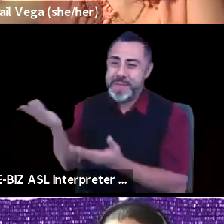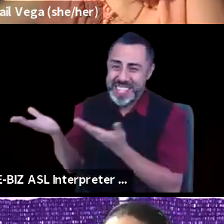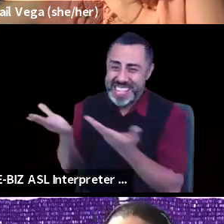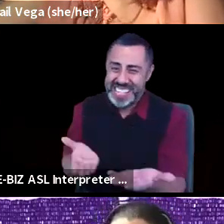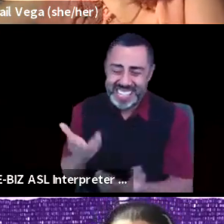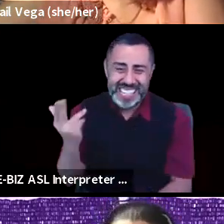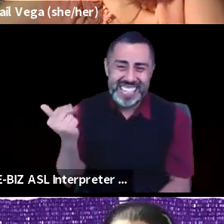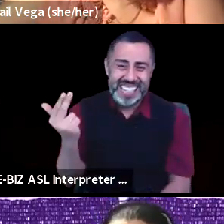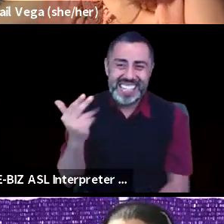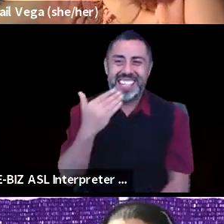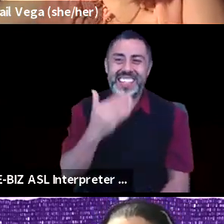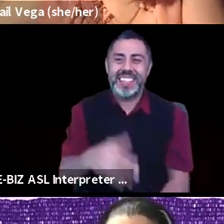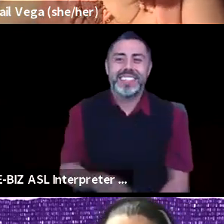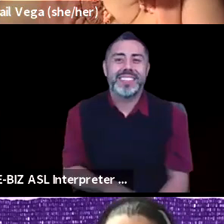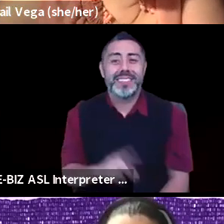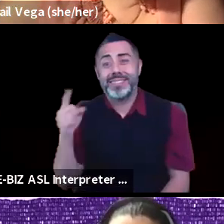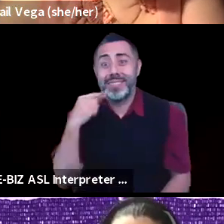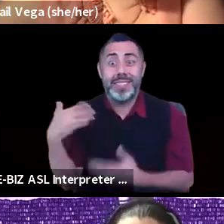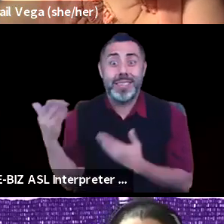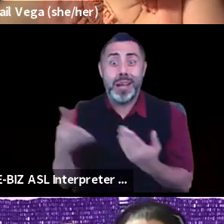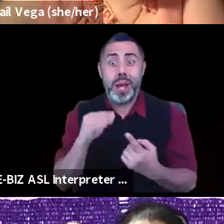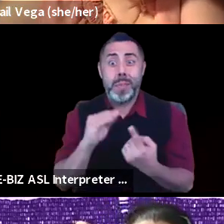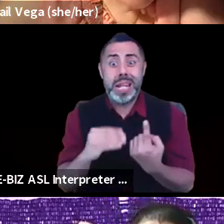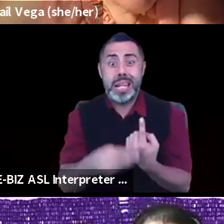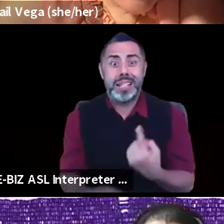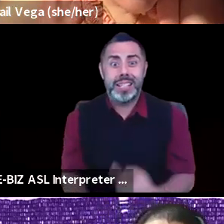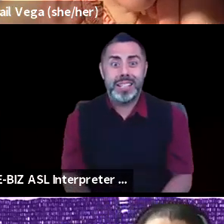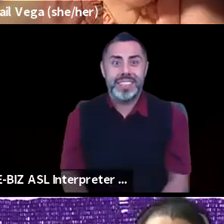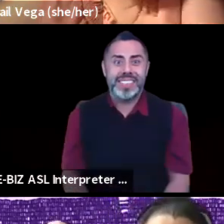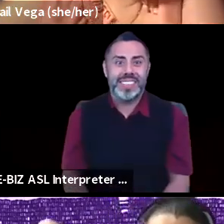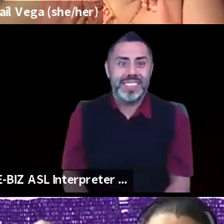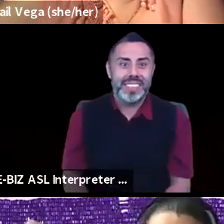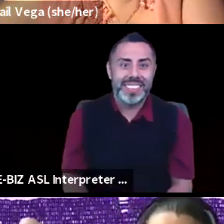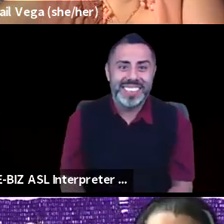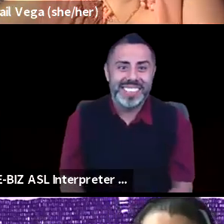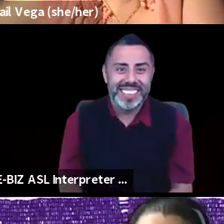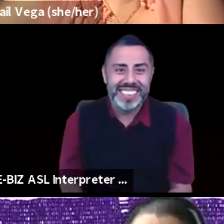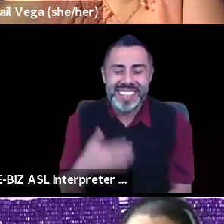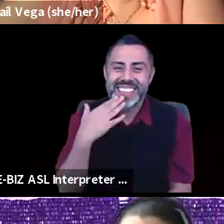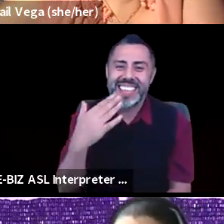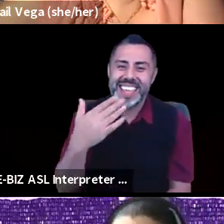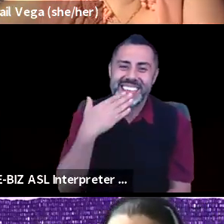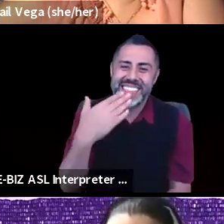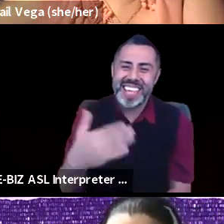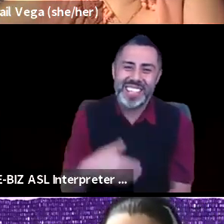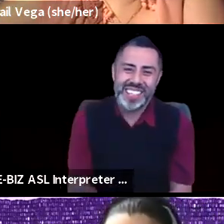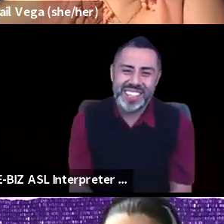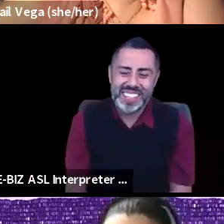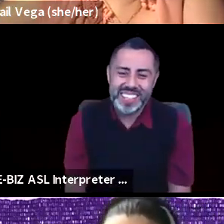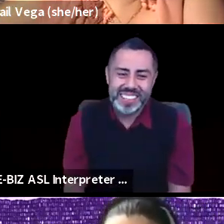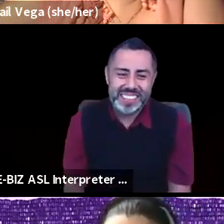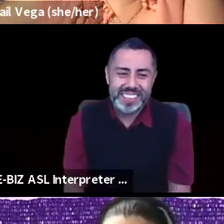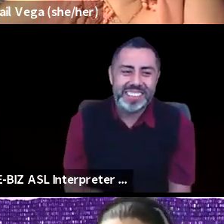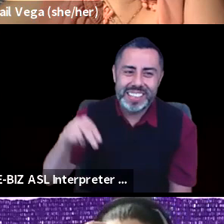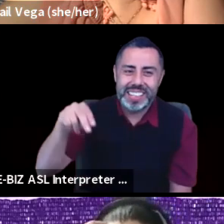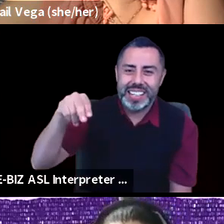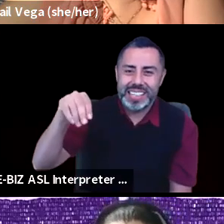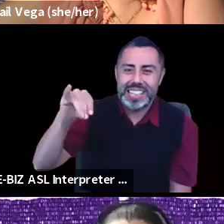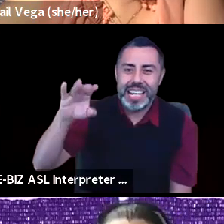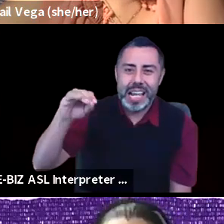So thank you. Banana. Thank you. Thank you. Thank you. Okay. So as we move